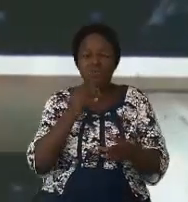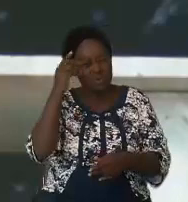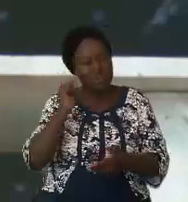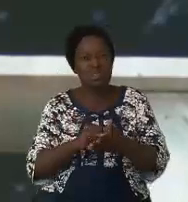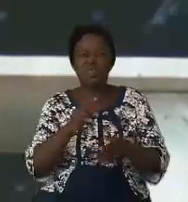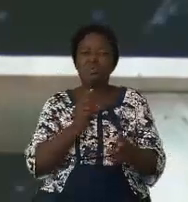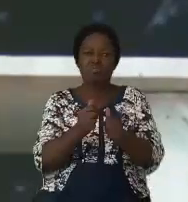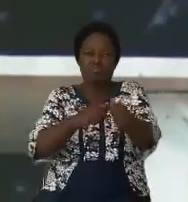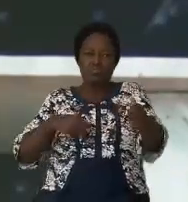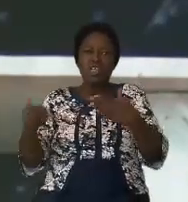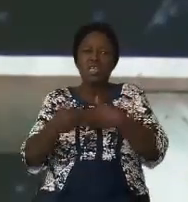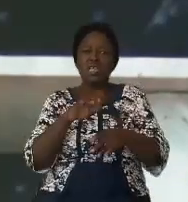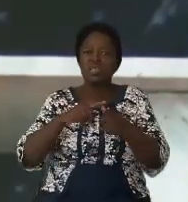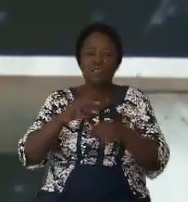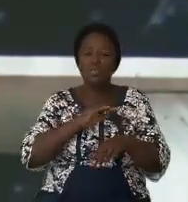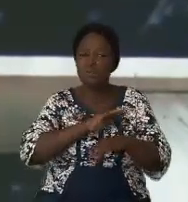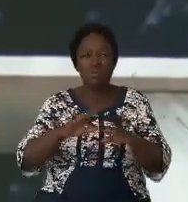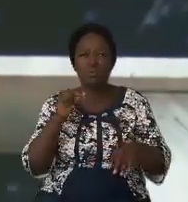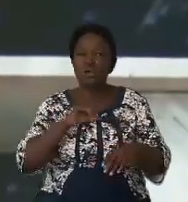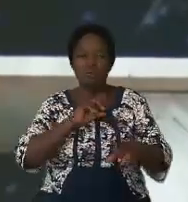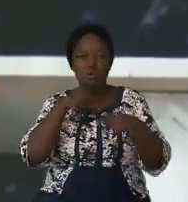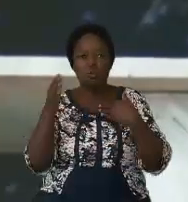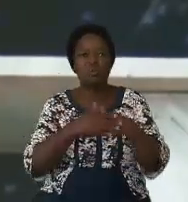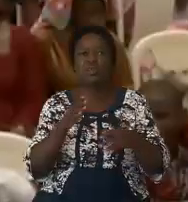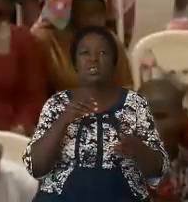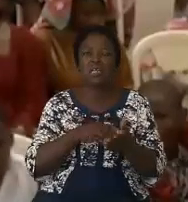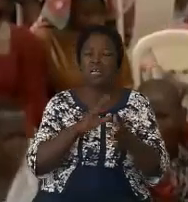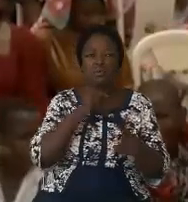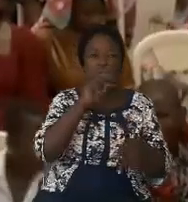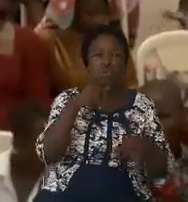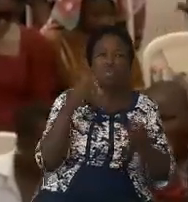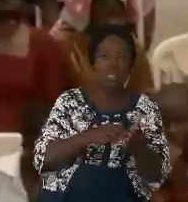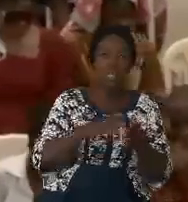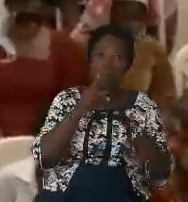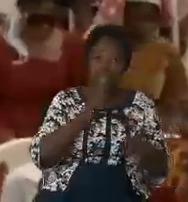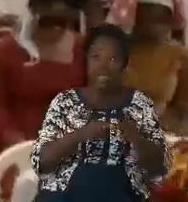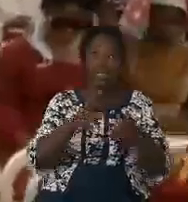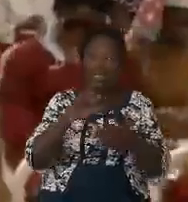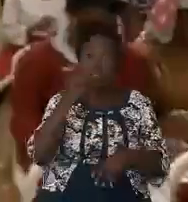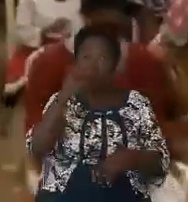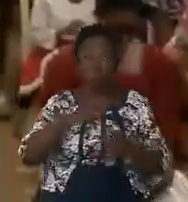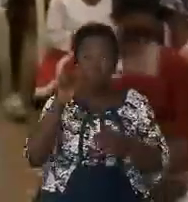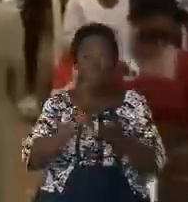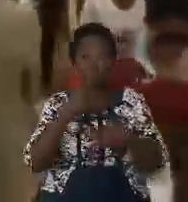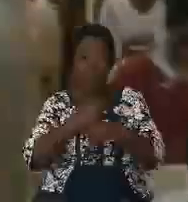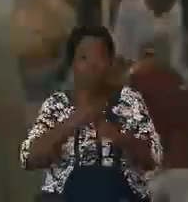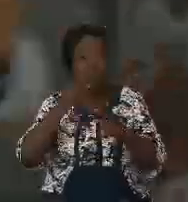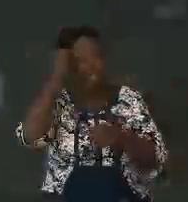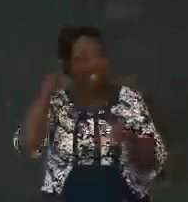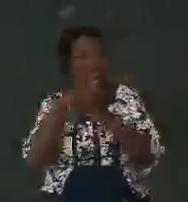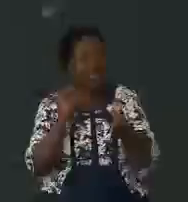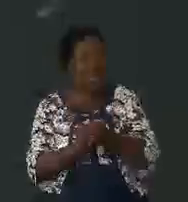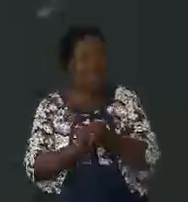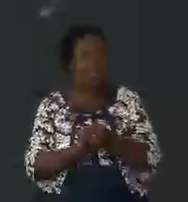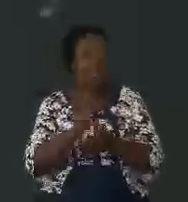there, you come back. That evil spirit will be cast out in Jesus' name. But understand,